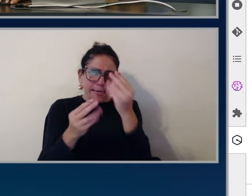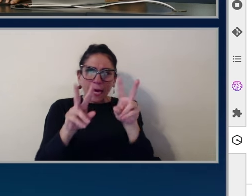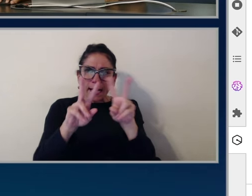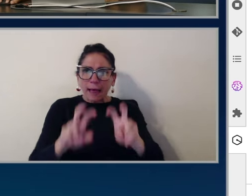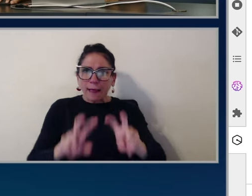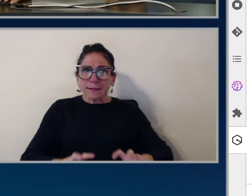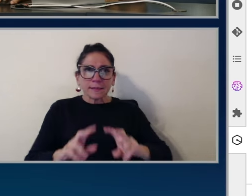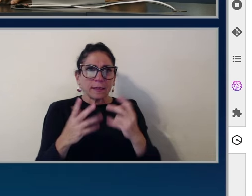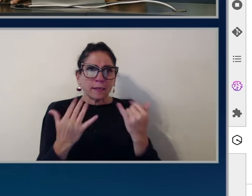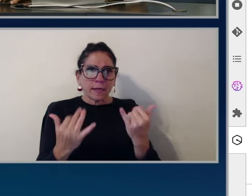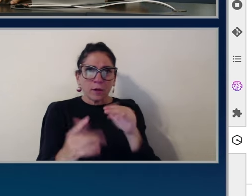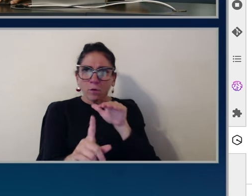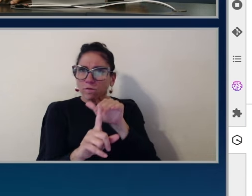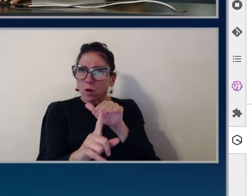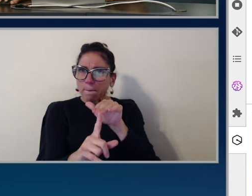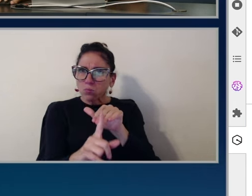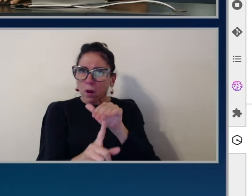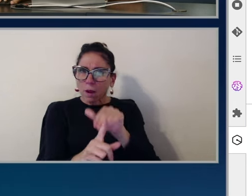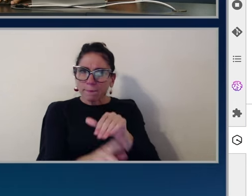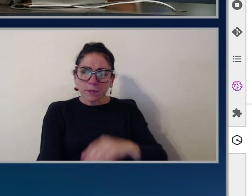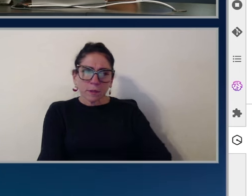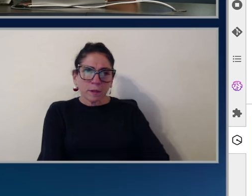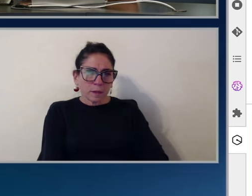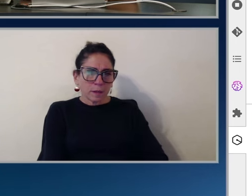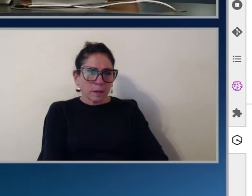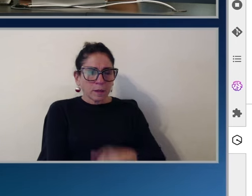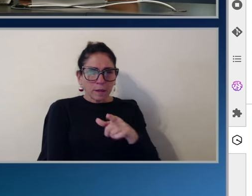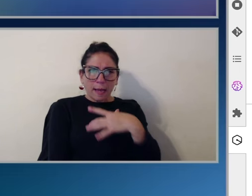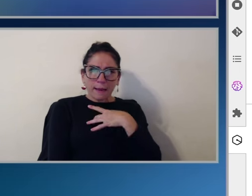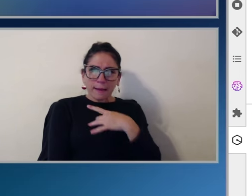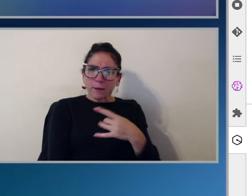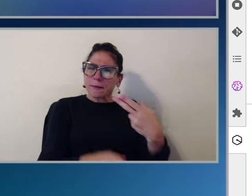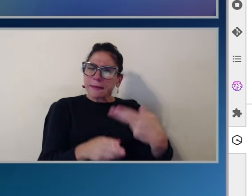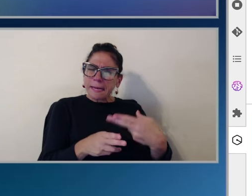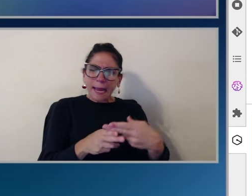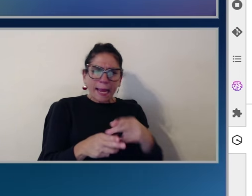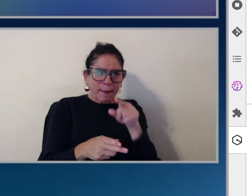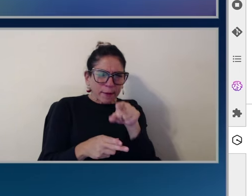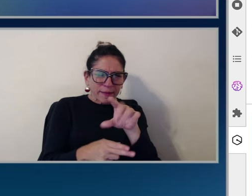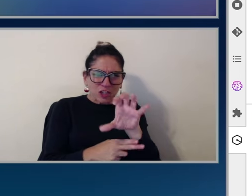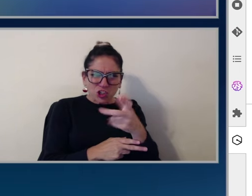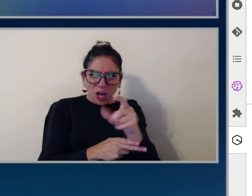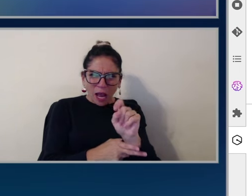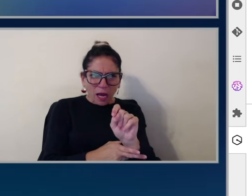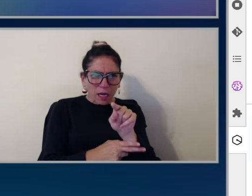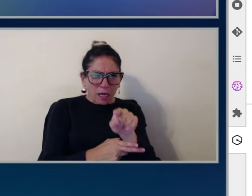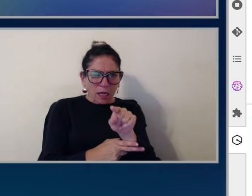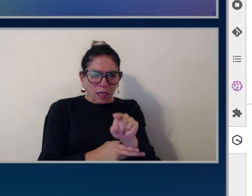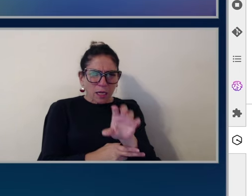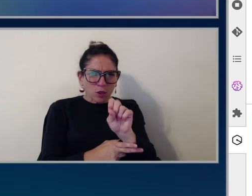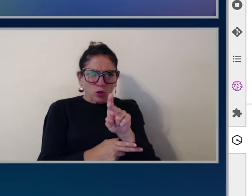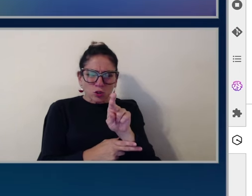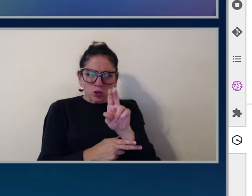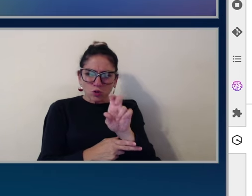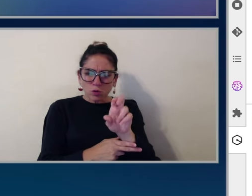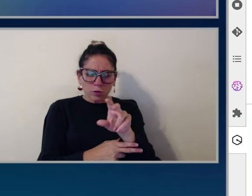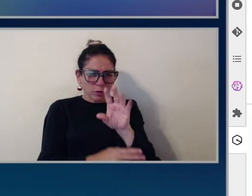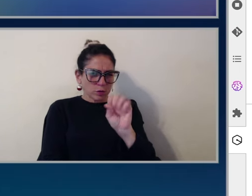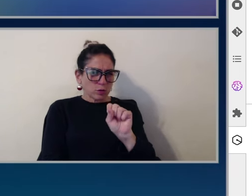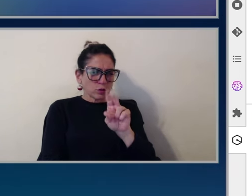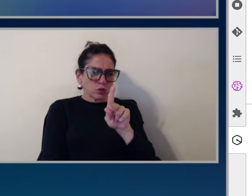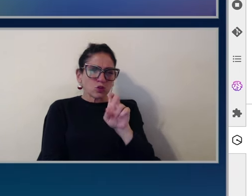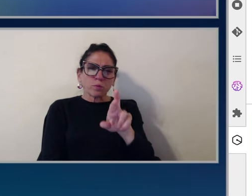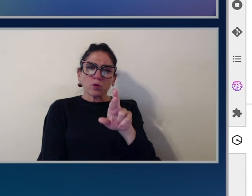prompt. I like that it's, what's the name that's in there in the chat? Jupernaut? Yeah. So like astronaut?